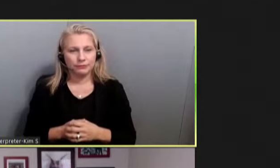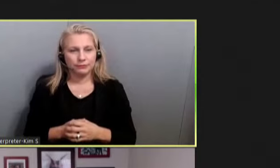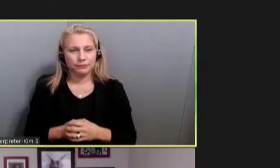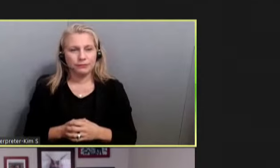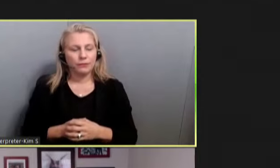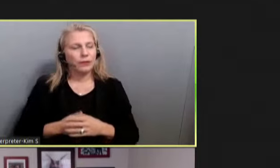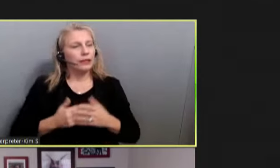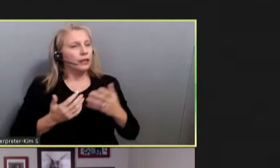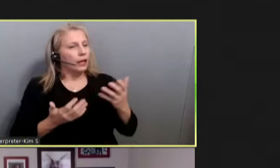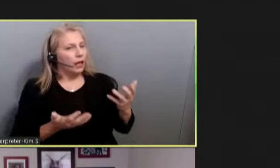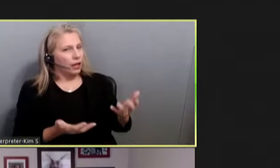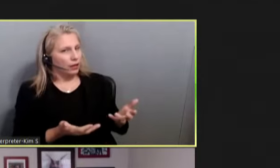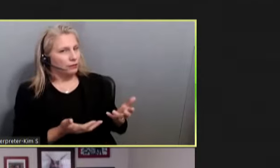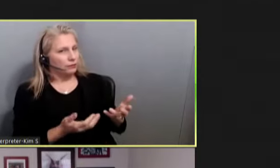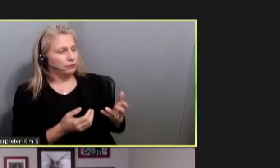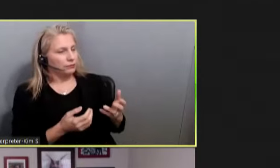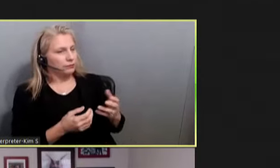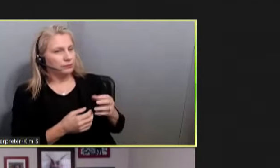Chris,